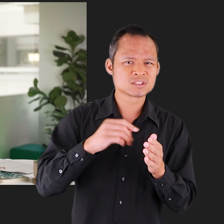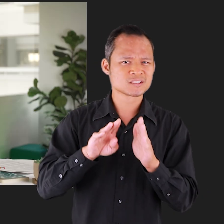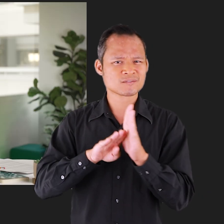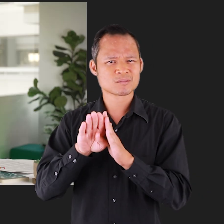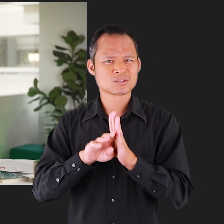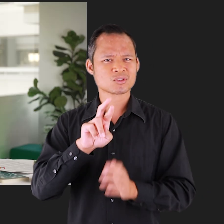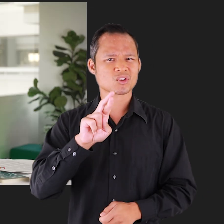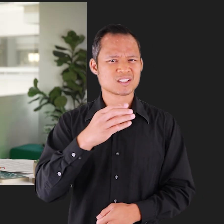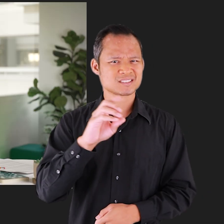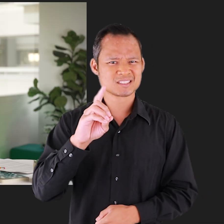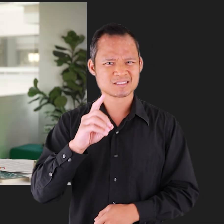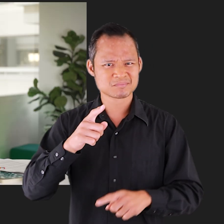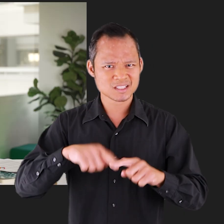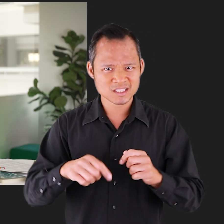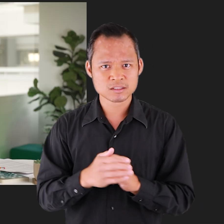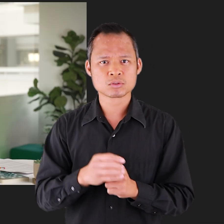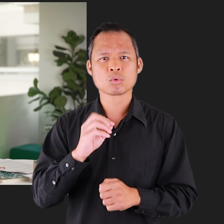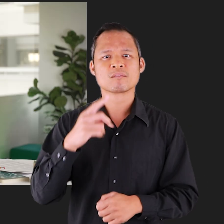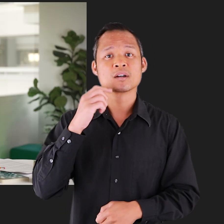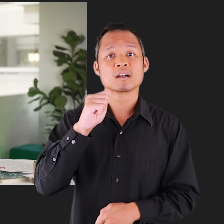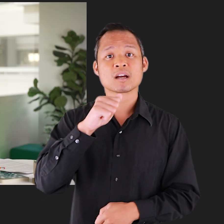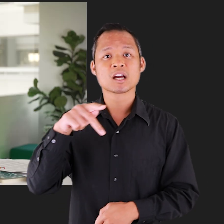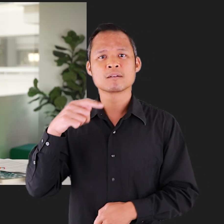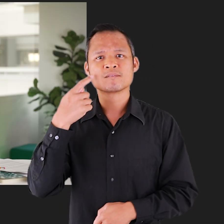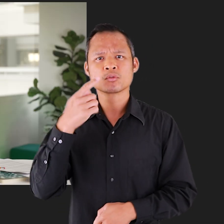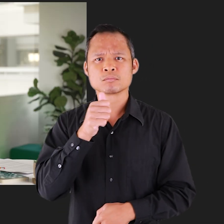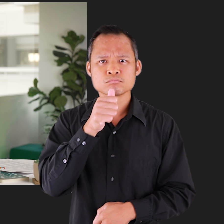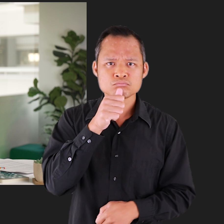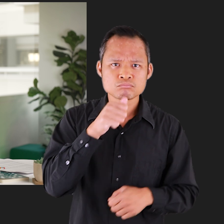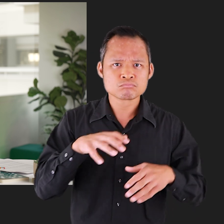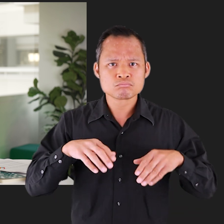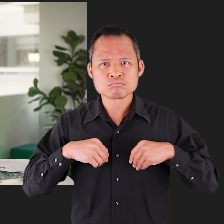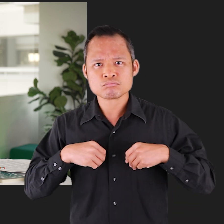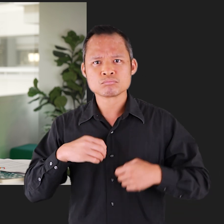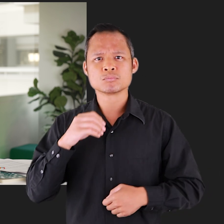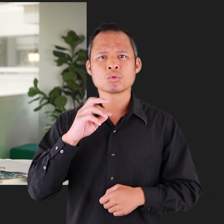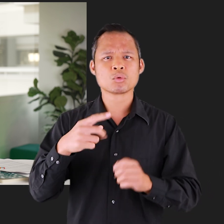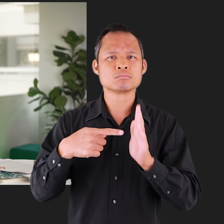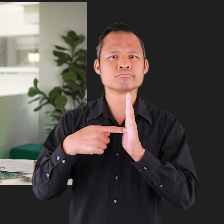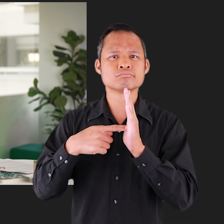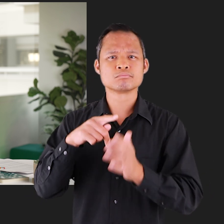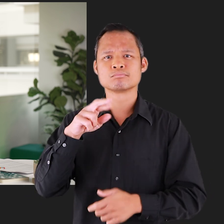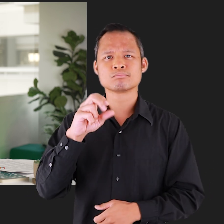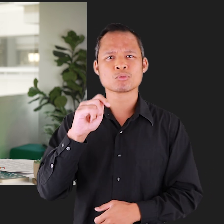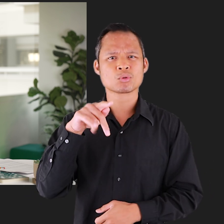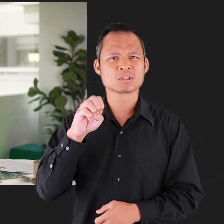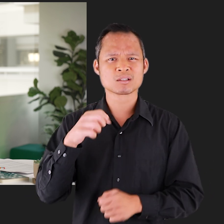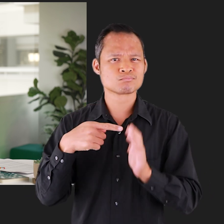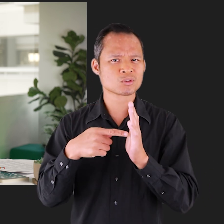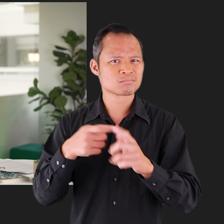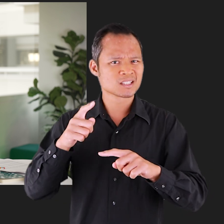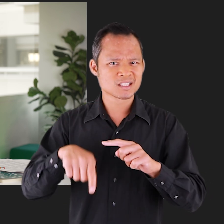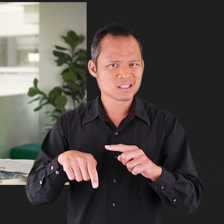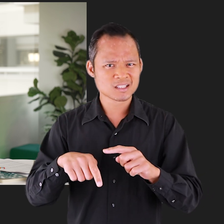cannot use the startup funds for R&D, research and development. For example, developing an app or proprietary